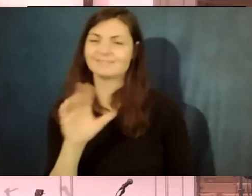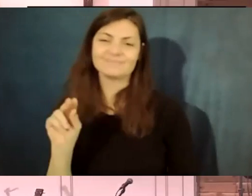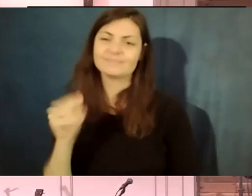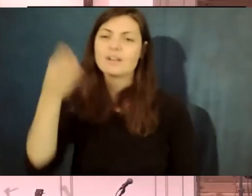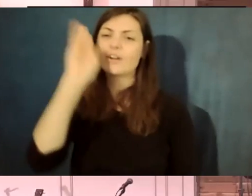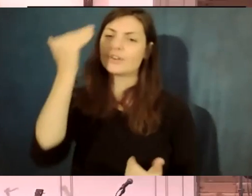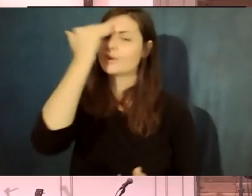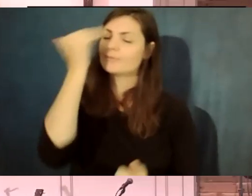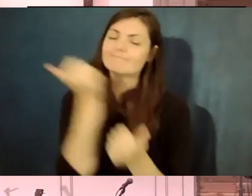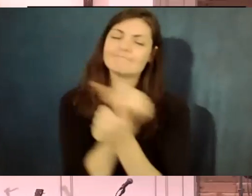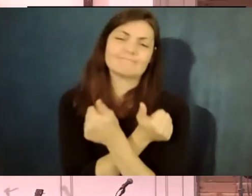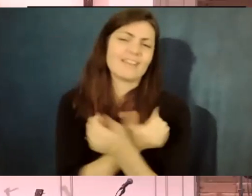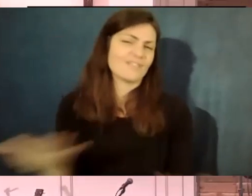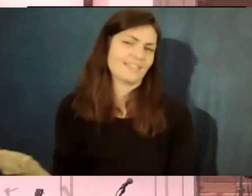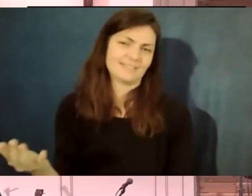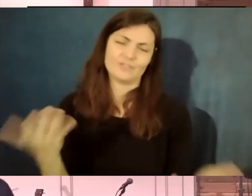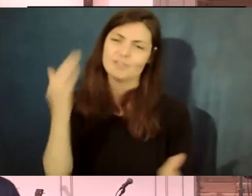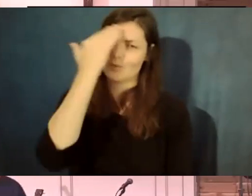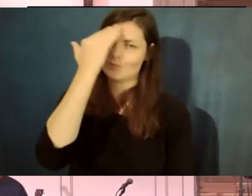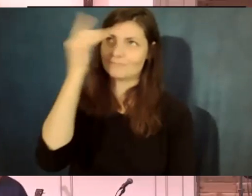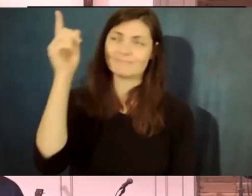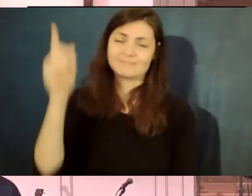all. He knows it all.